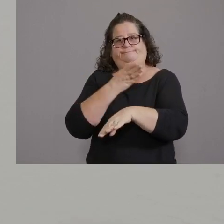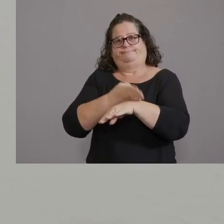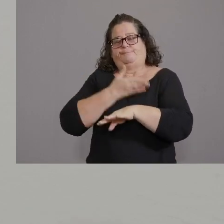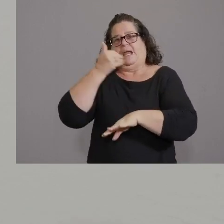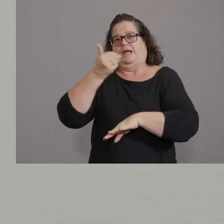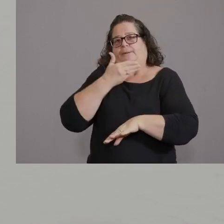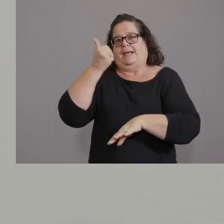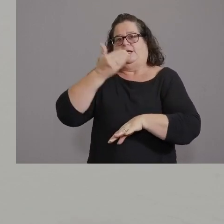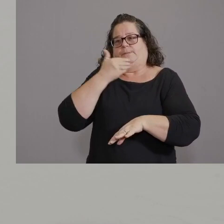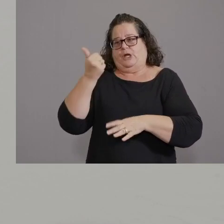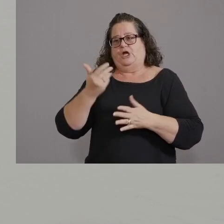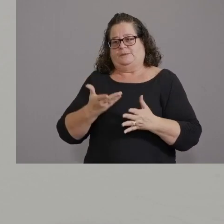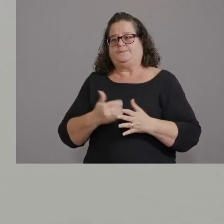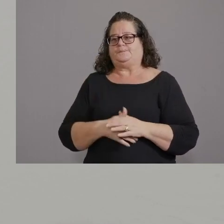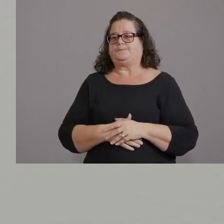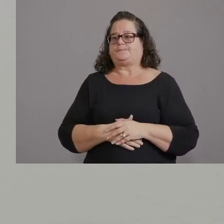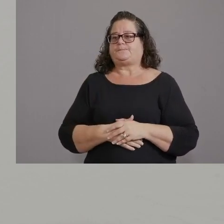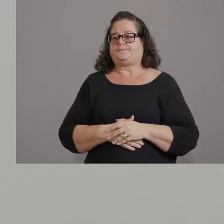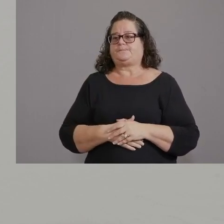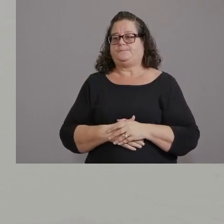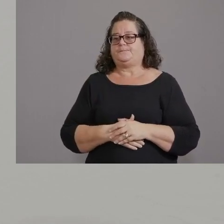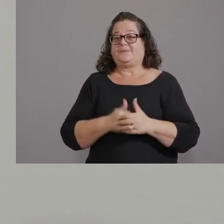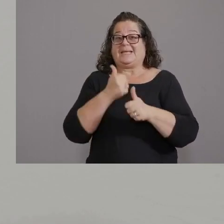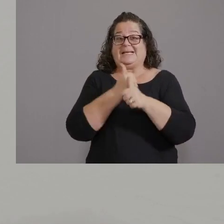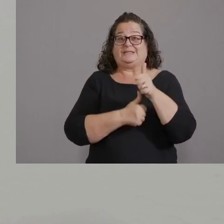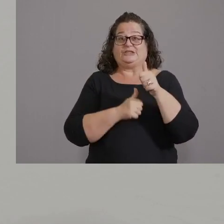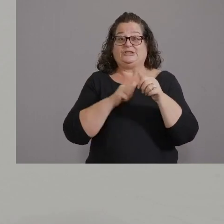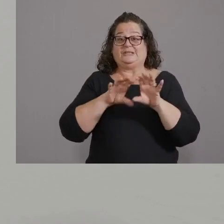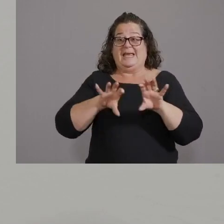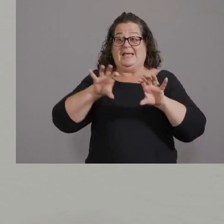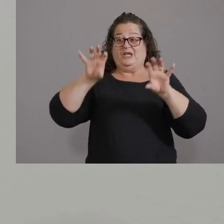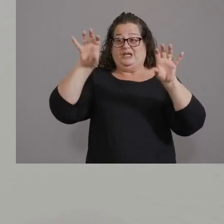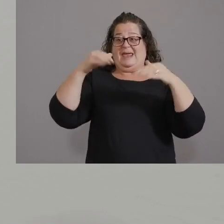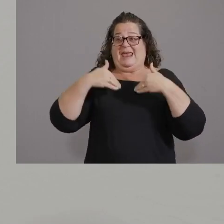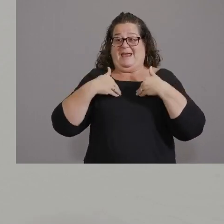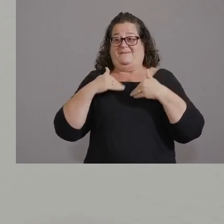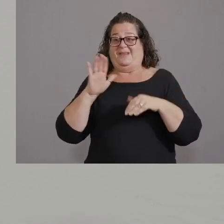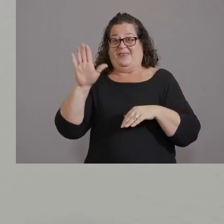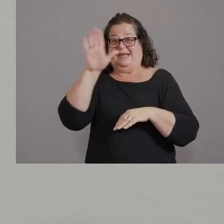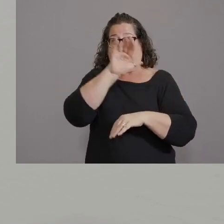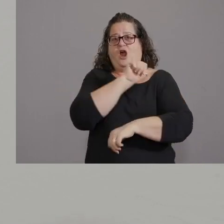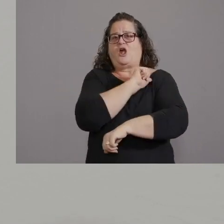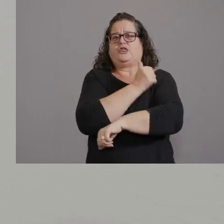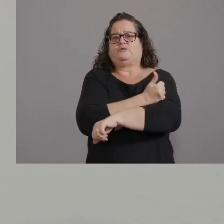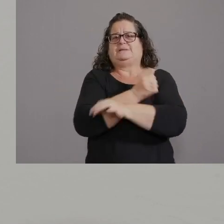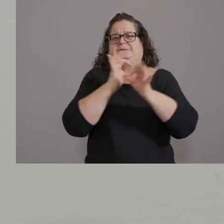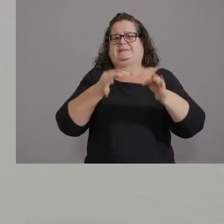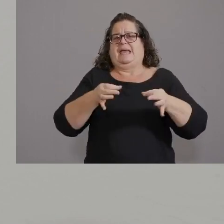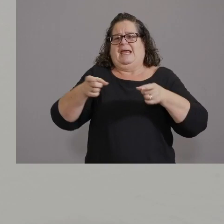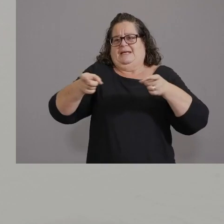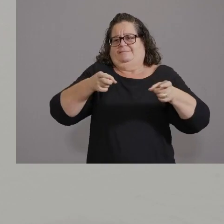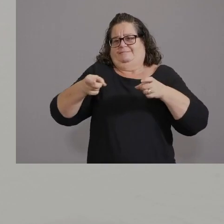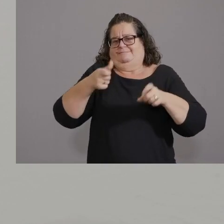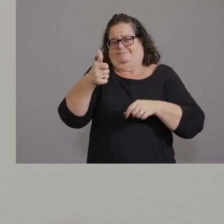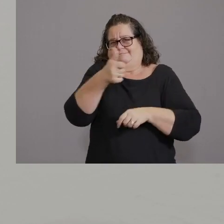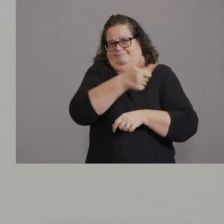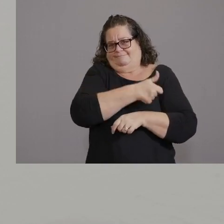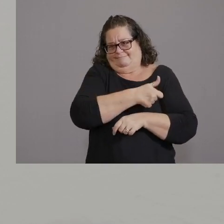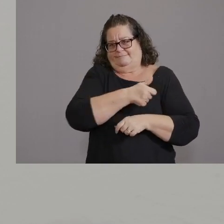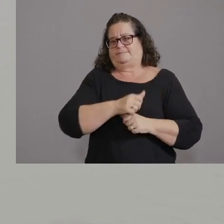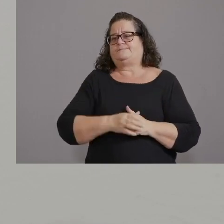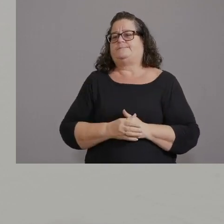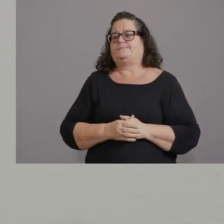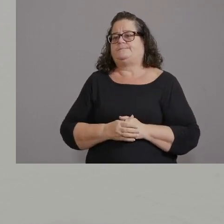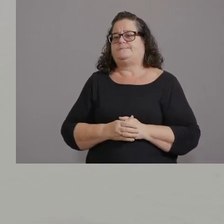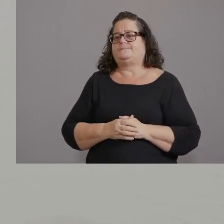the authority to make those decisions in their local jurisdictions for their communities. The governor was very emphatic that he wanted those over